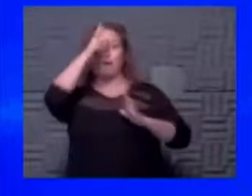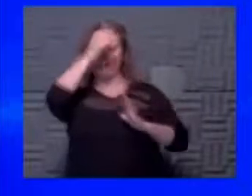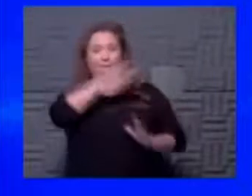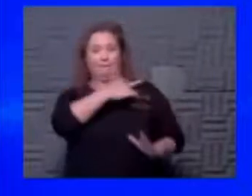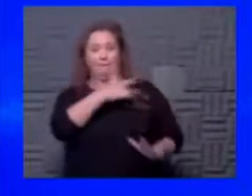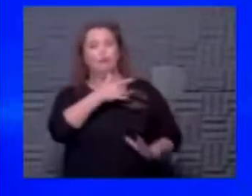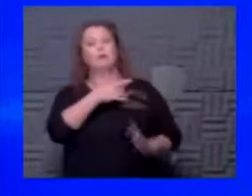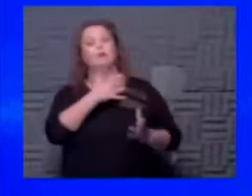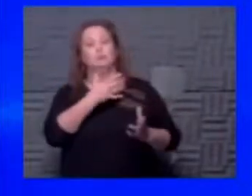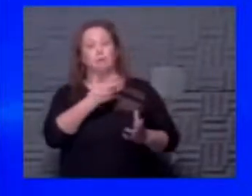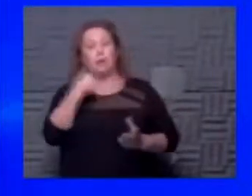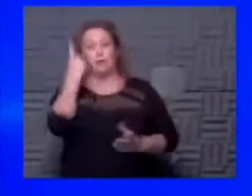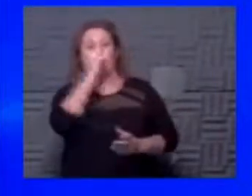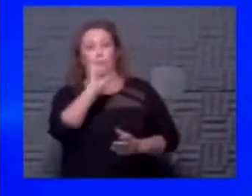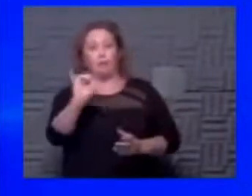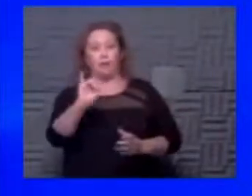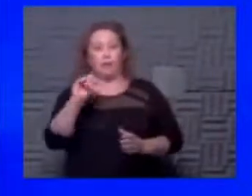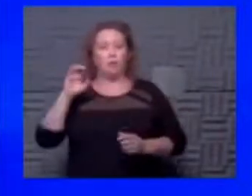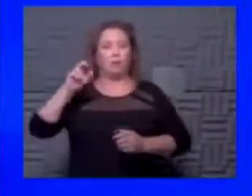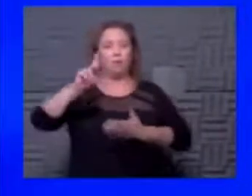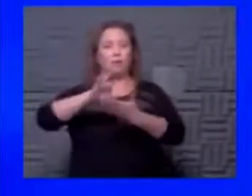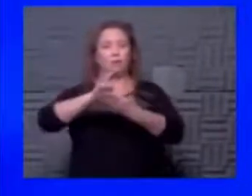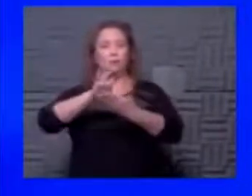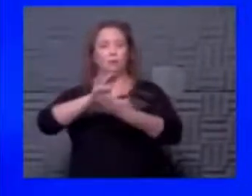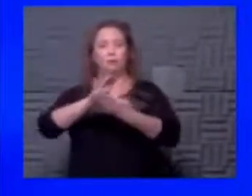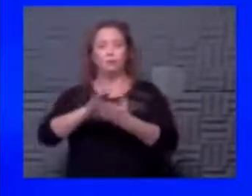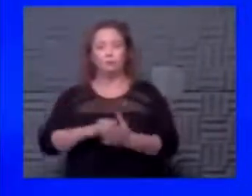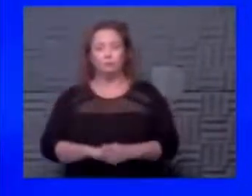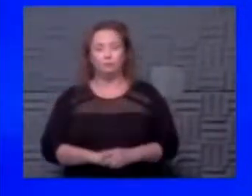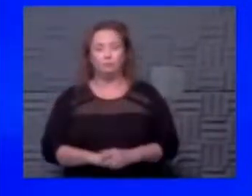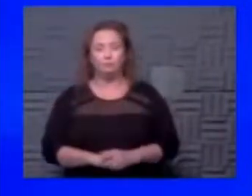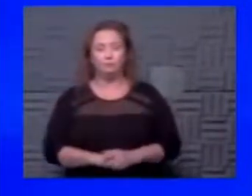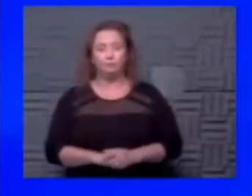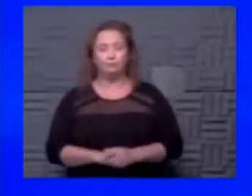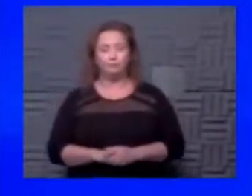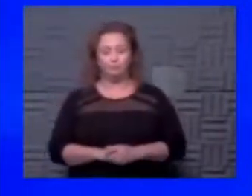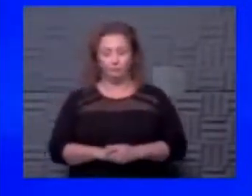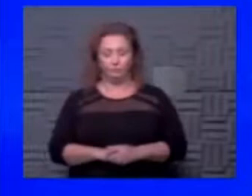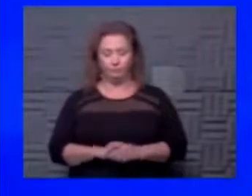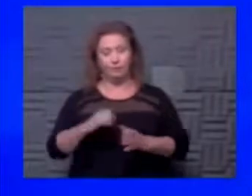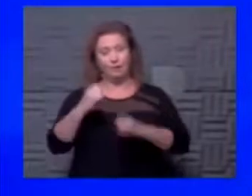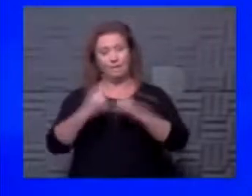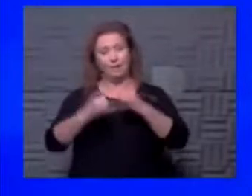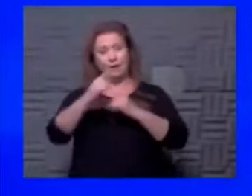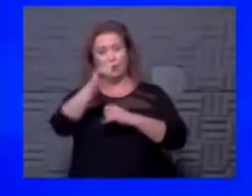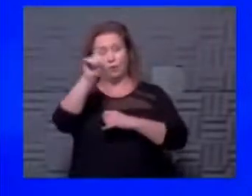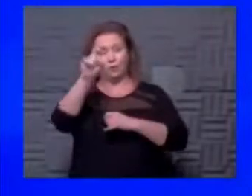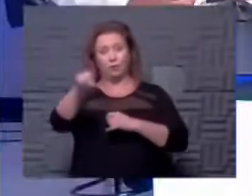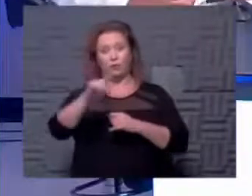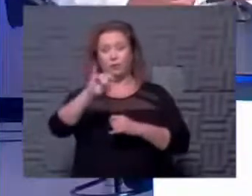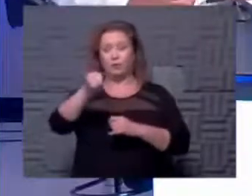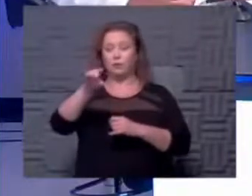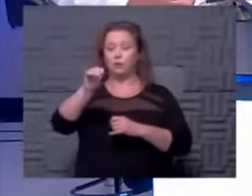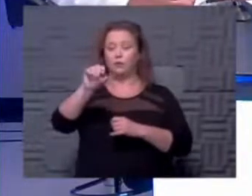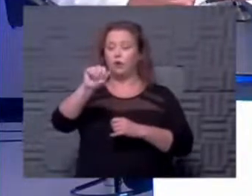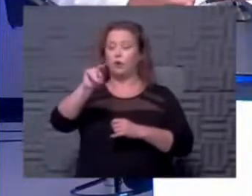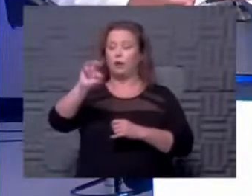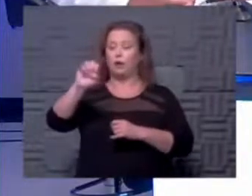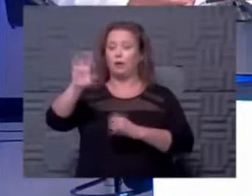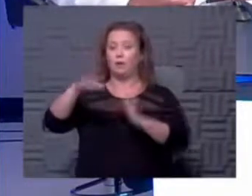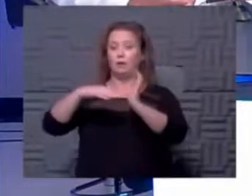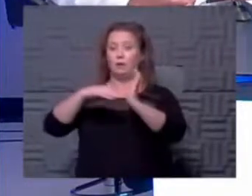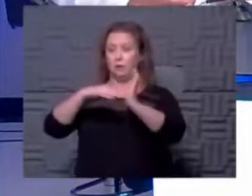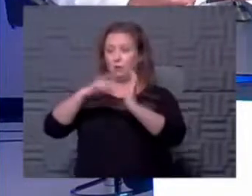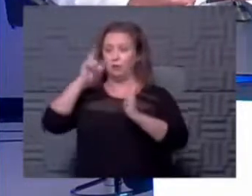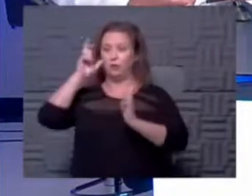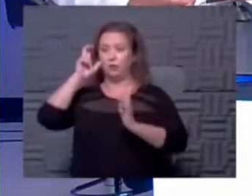feel for what it might look like going back to school for a lot of kids. So Final question? Yeah, so Joanne heard Dr.